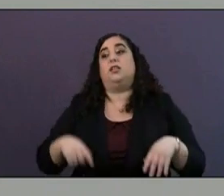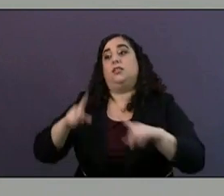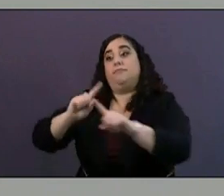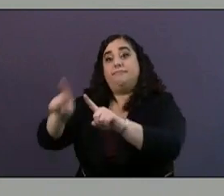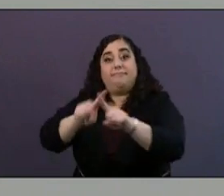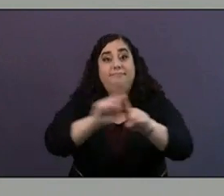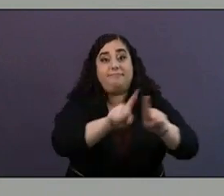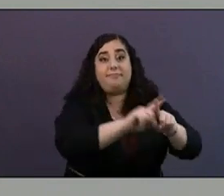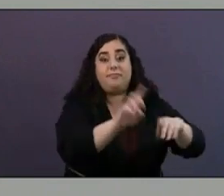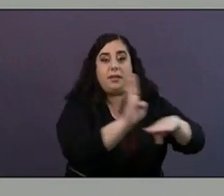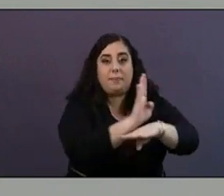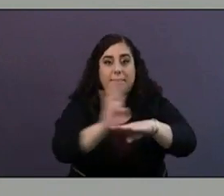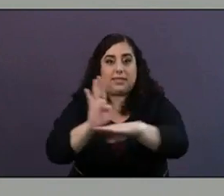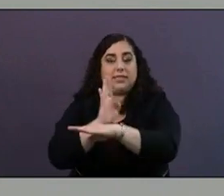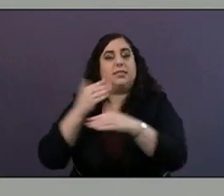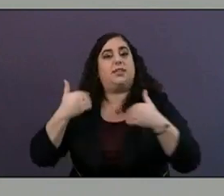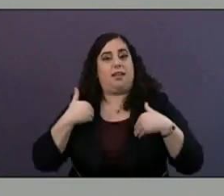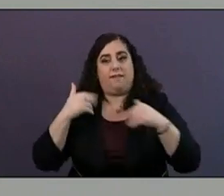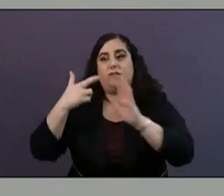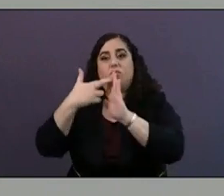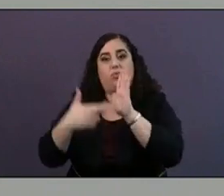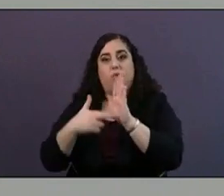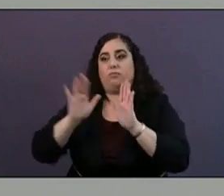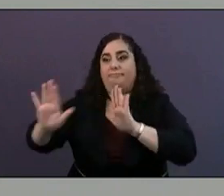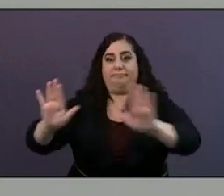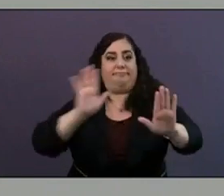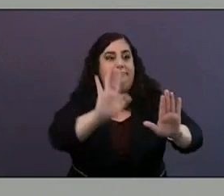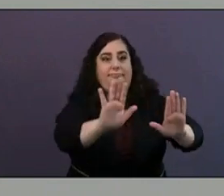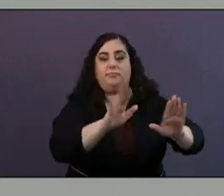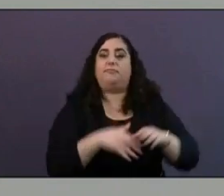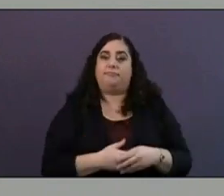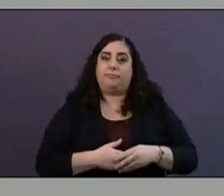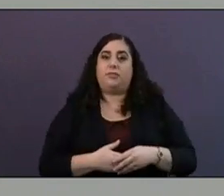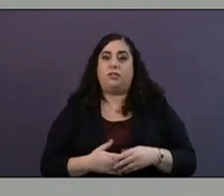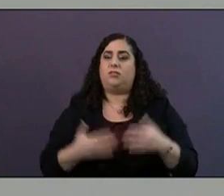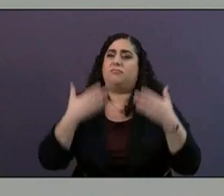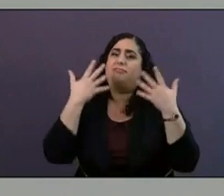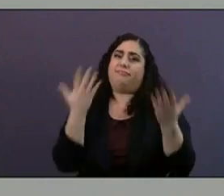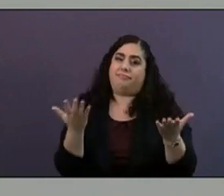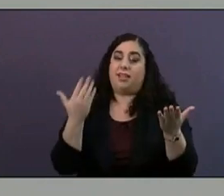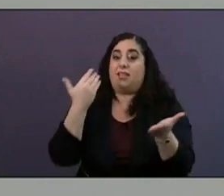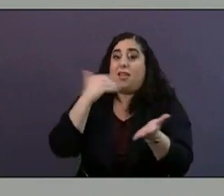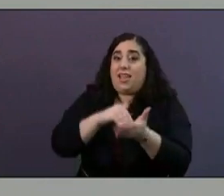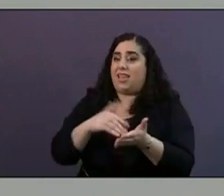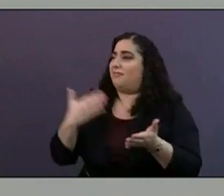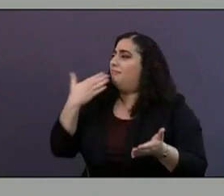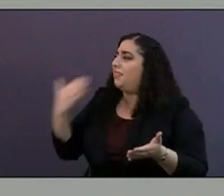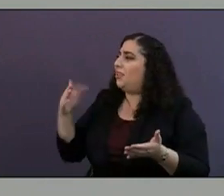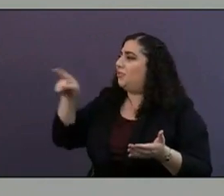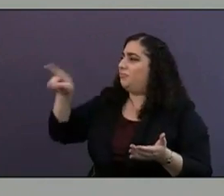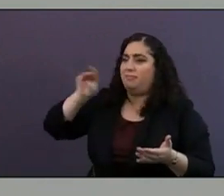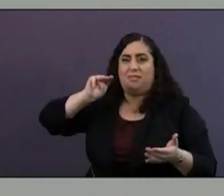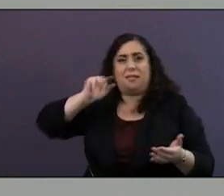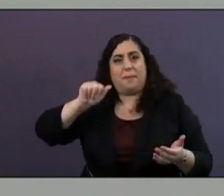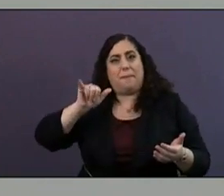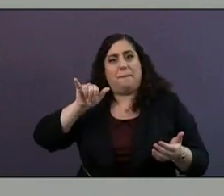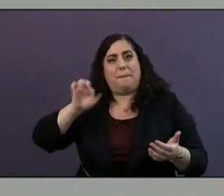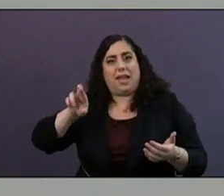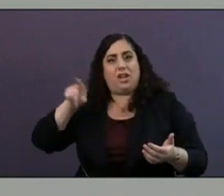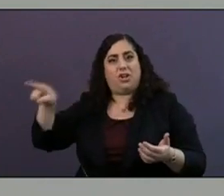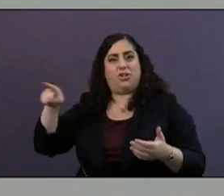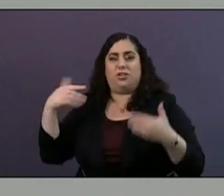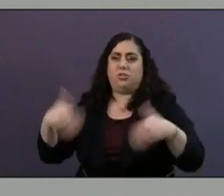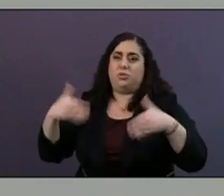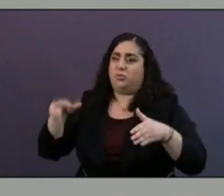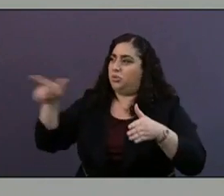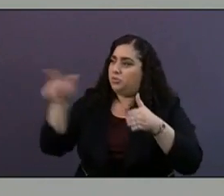place. Again, Mayor, I want to thank you so much for being such a strong leader on behalf of the City of San